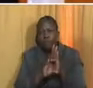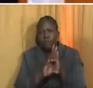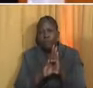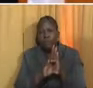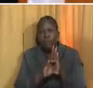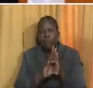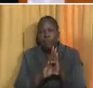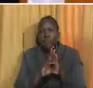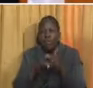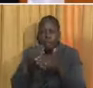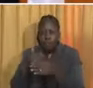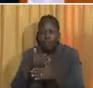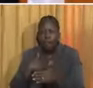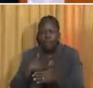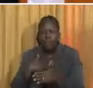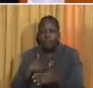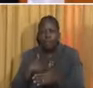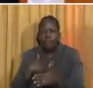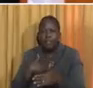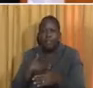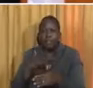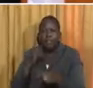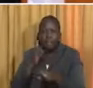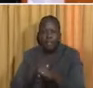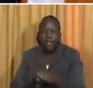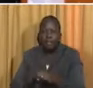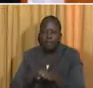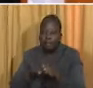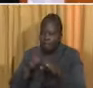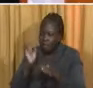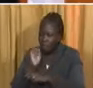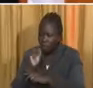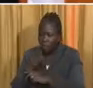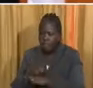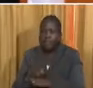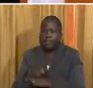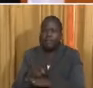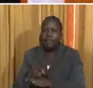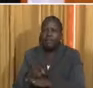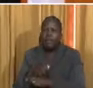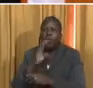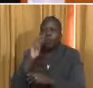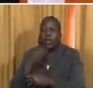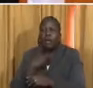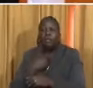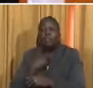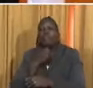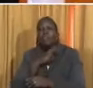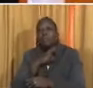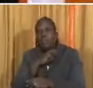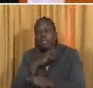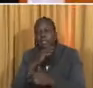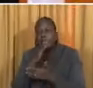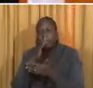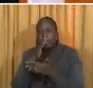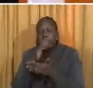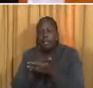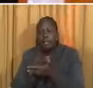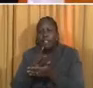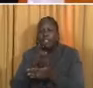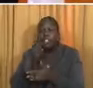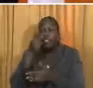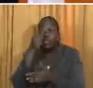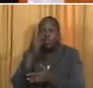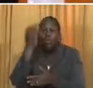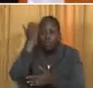Before us, while highlighting his submissions, Mr. Aluochier complained that the two superior courts below